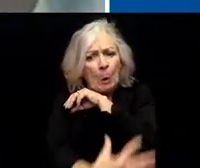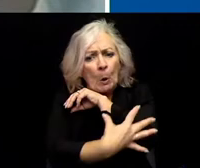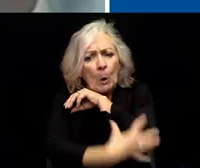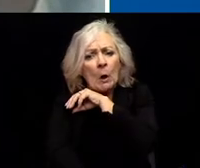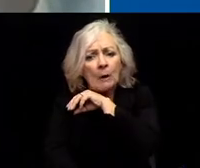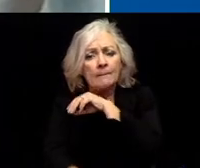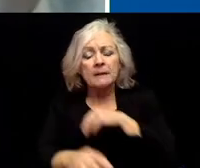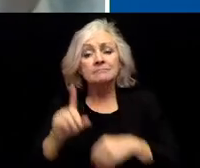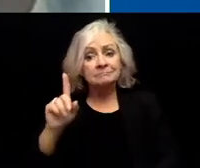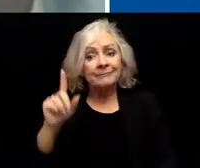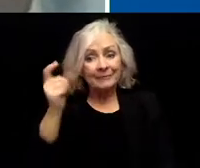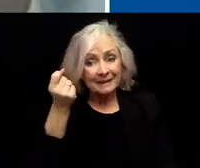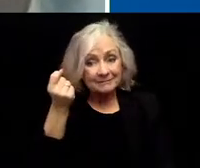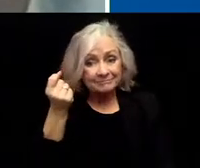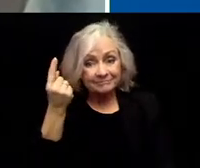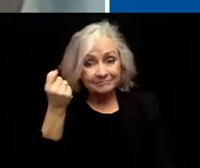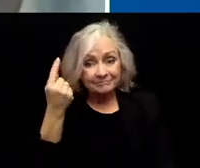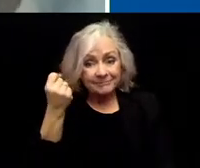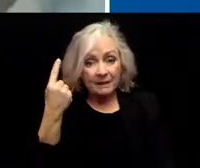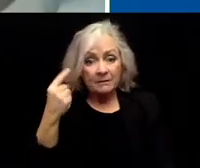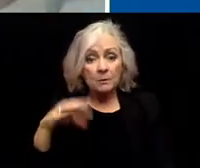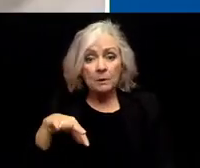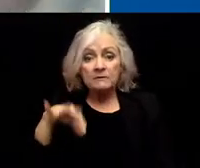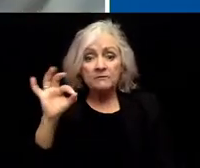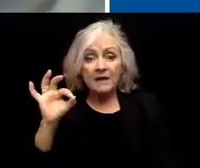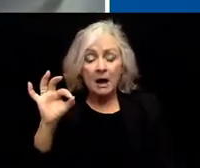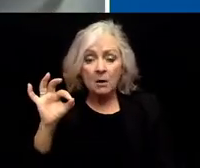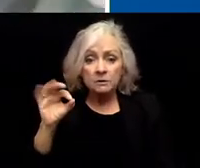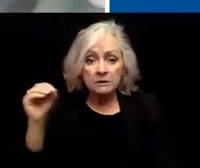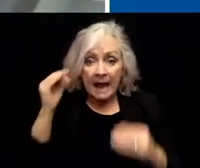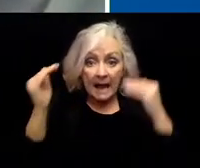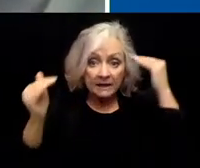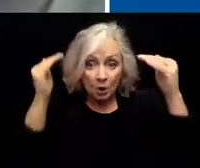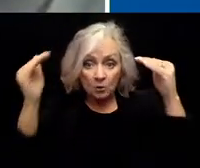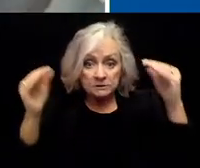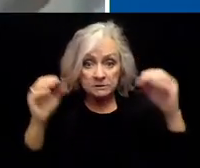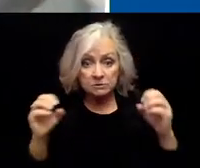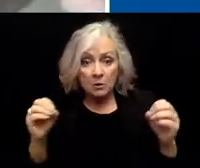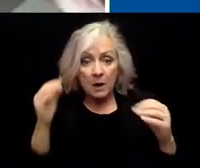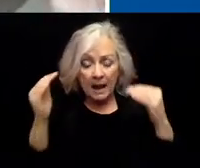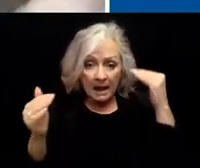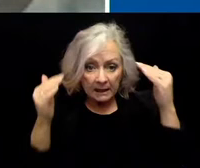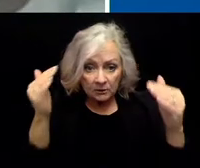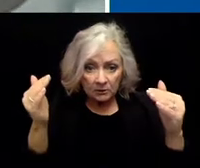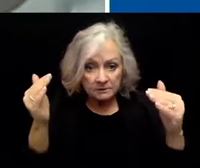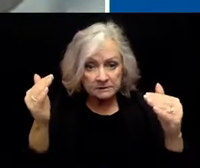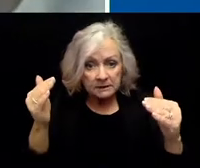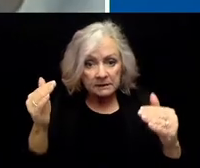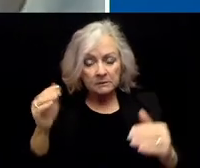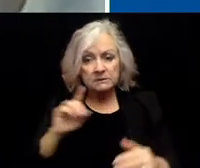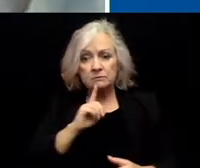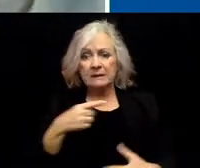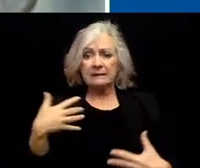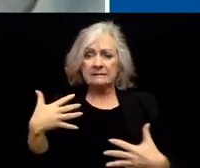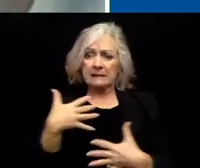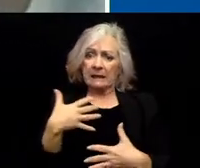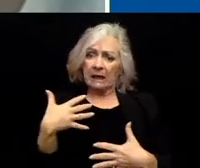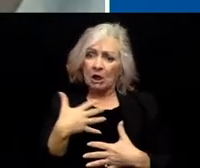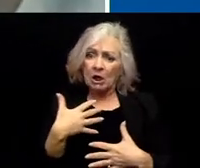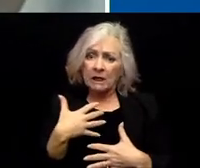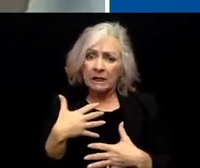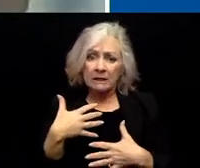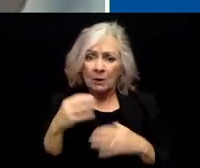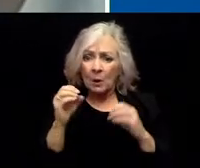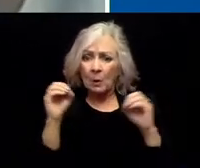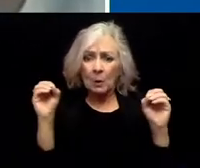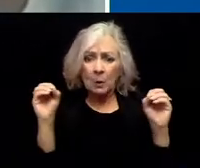thing. We found no adults. And it was this kind of, this incredibly scary, discovery